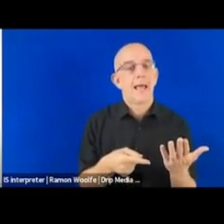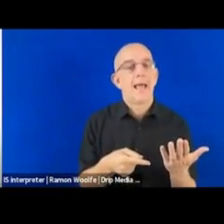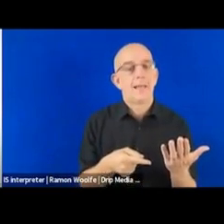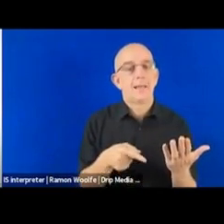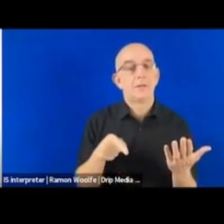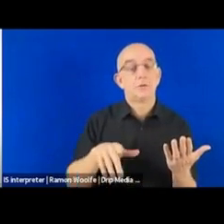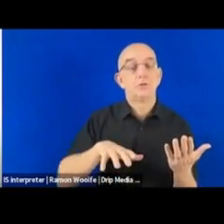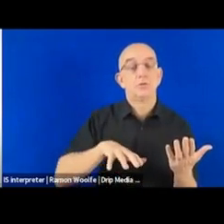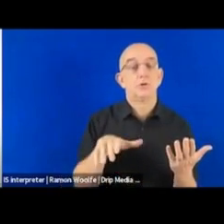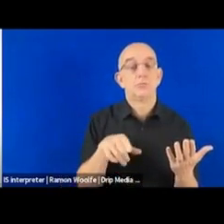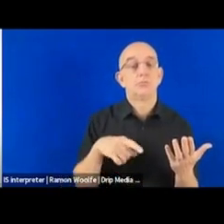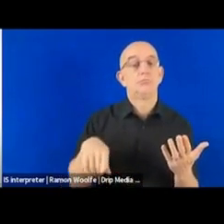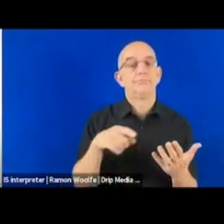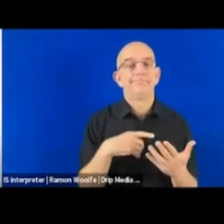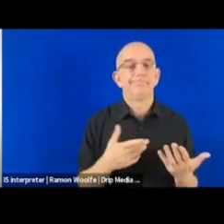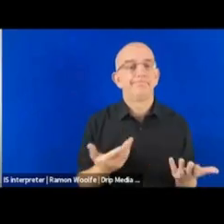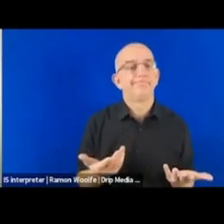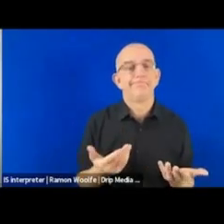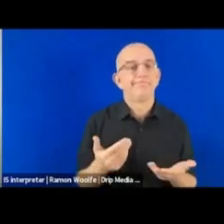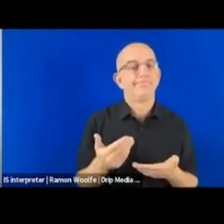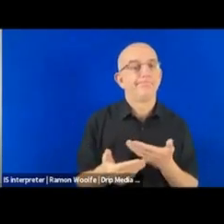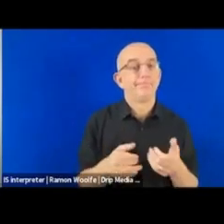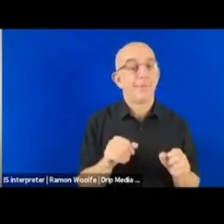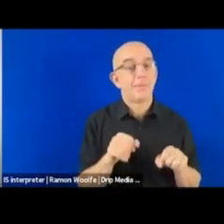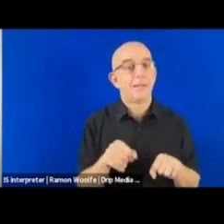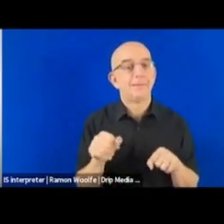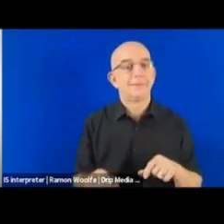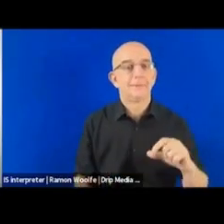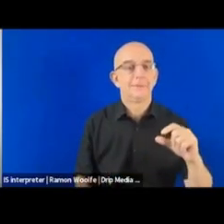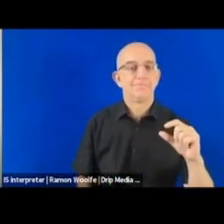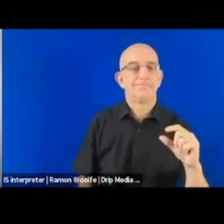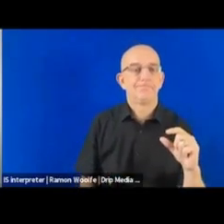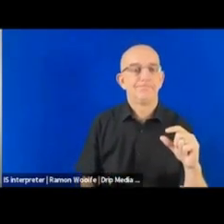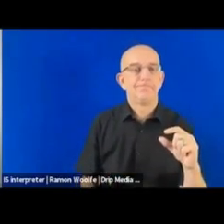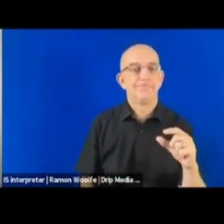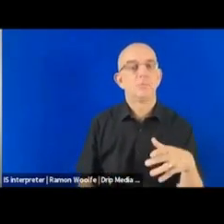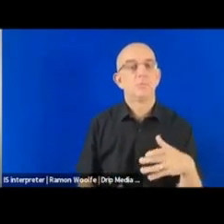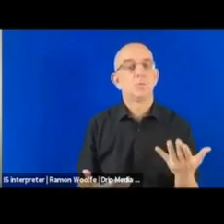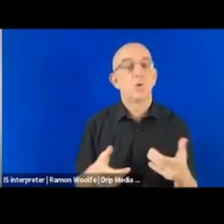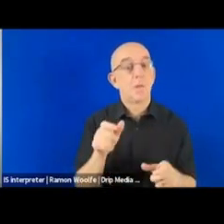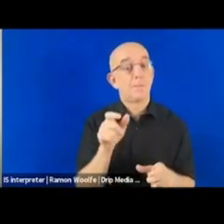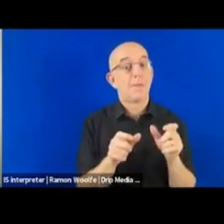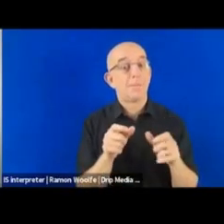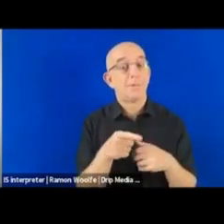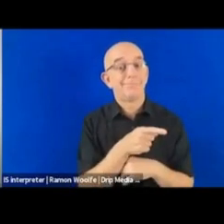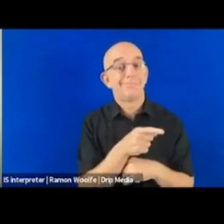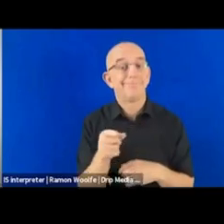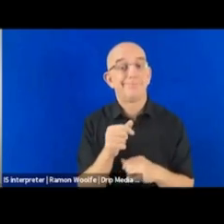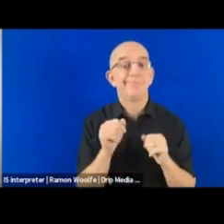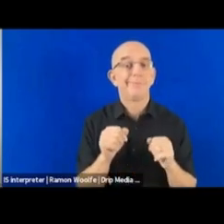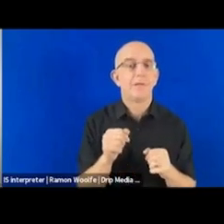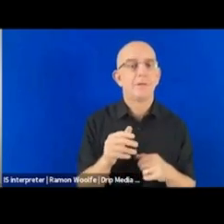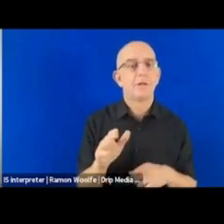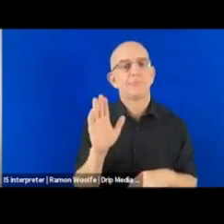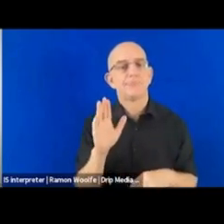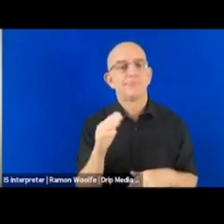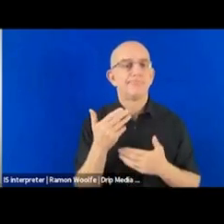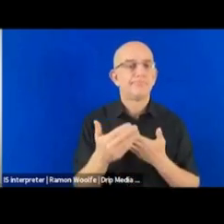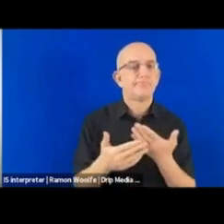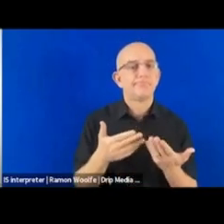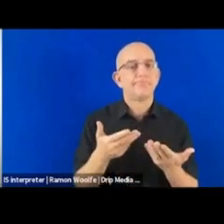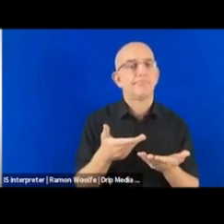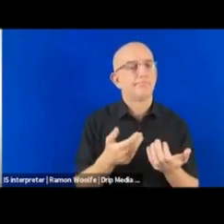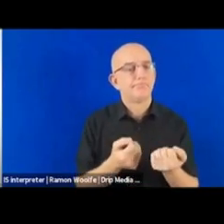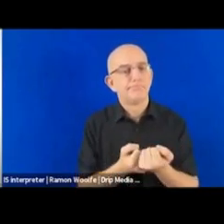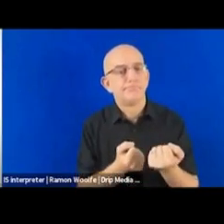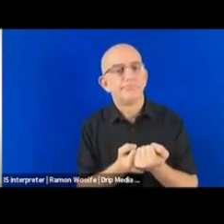the staff that was responsible for implementing social protection programs. So that's where,